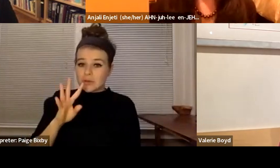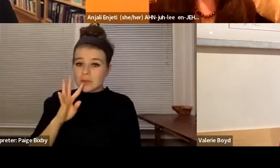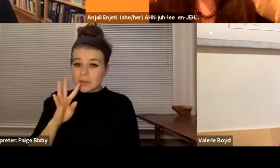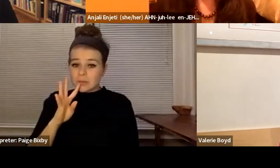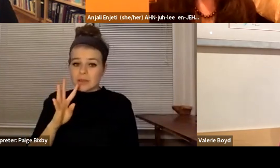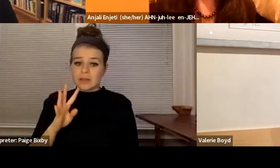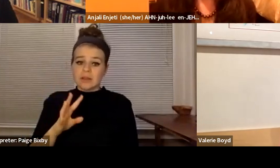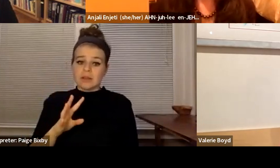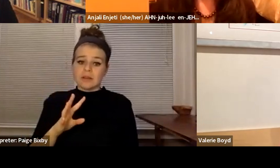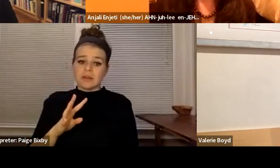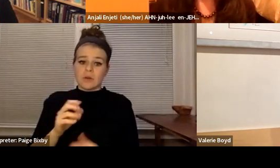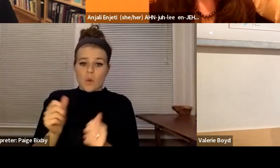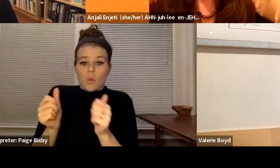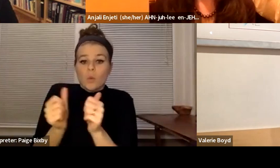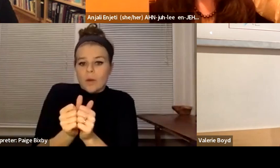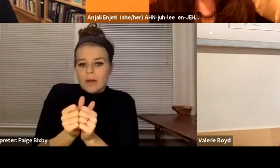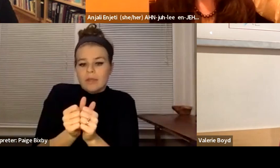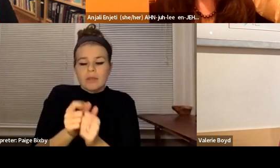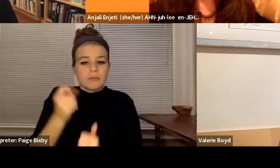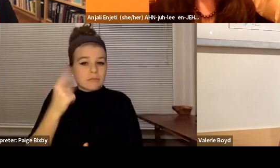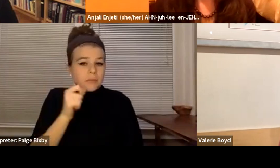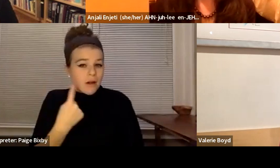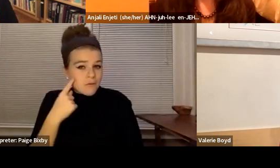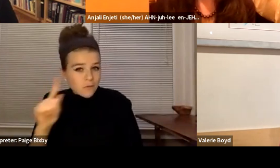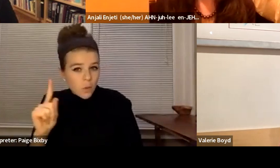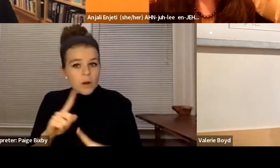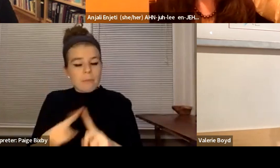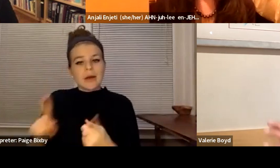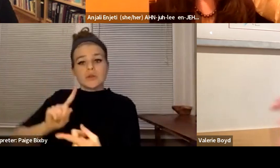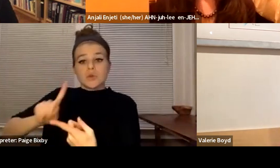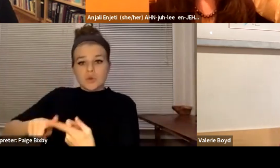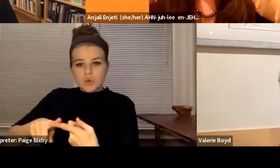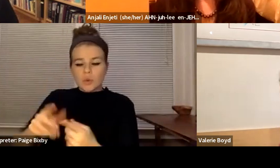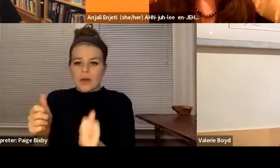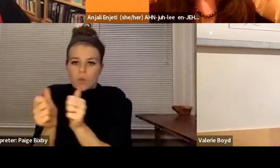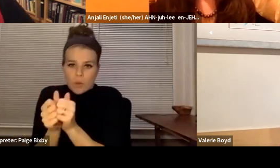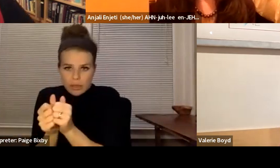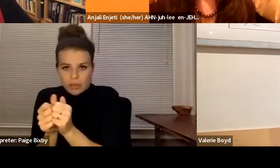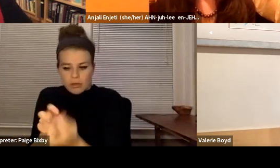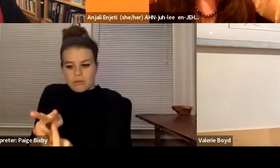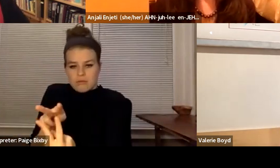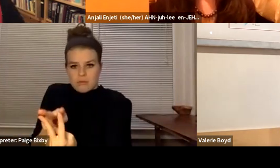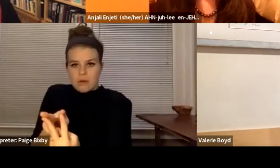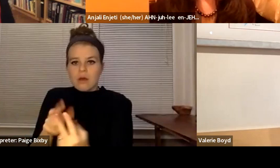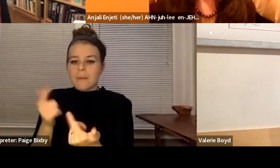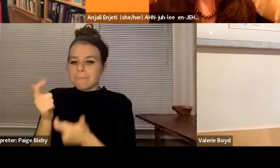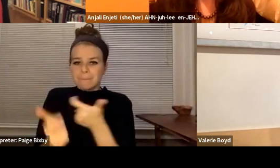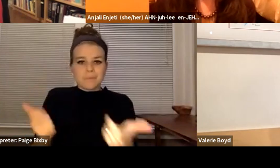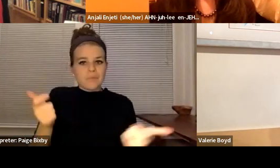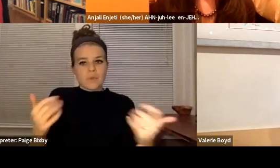for anyone other than myself, but I'm speaking to and with a much broader community